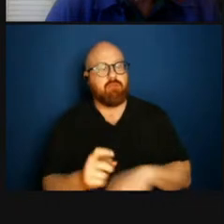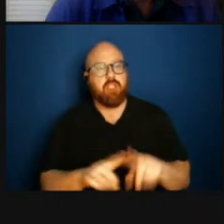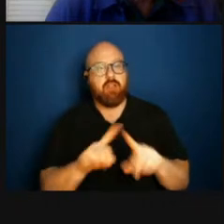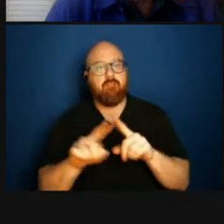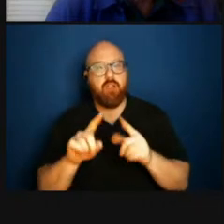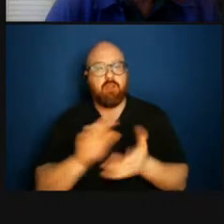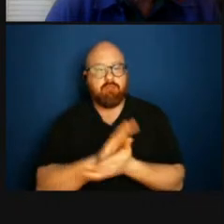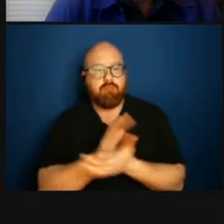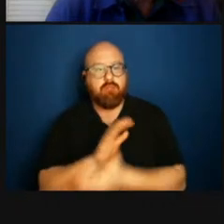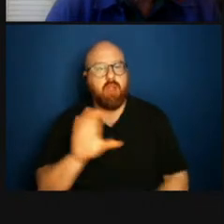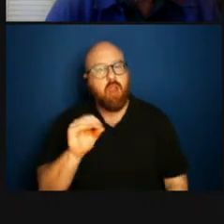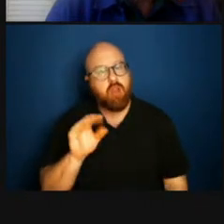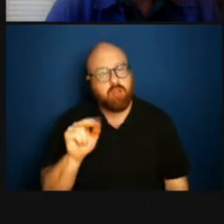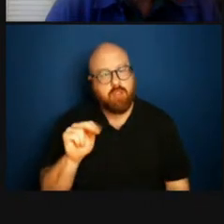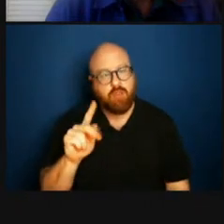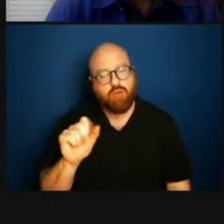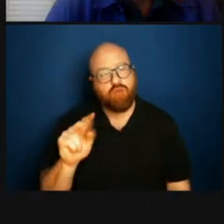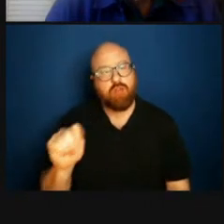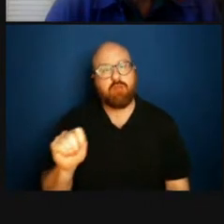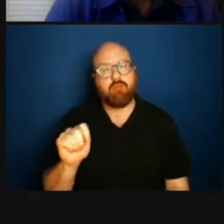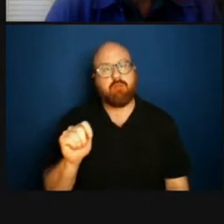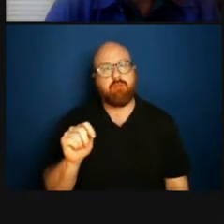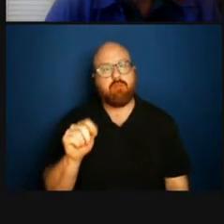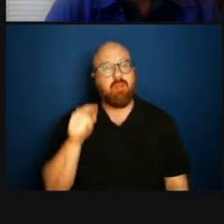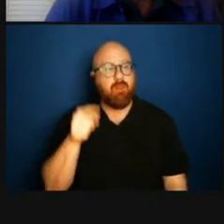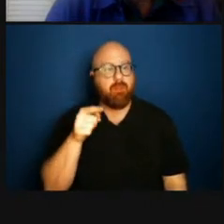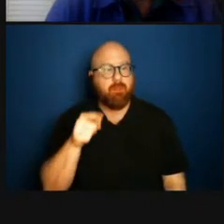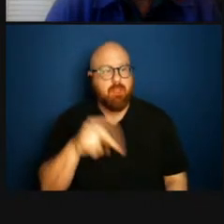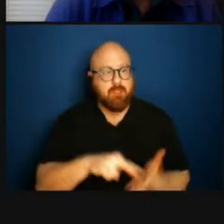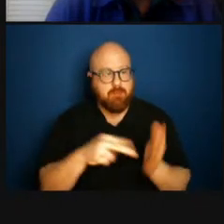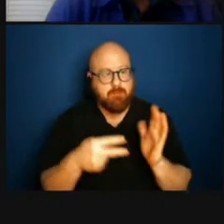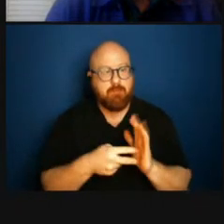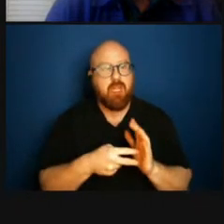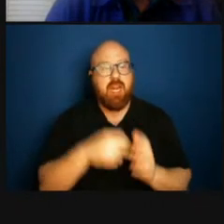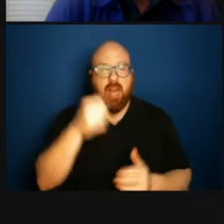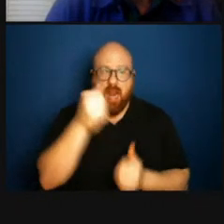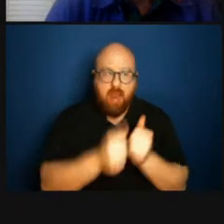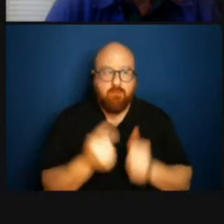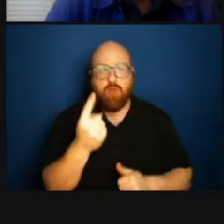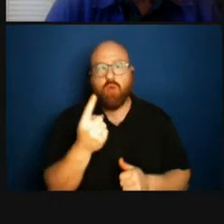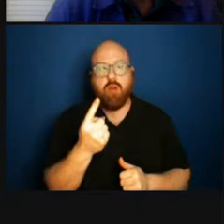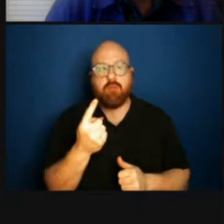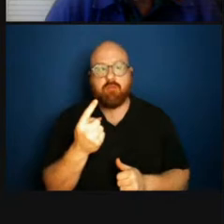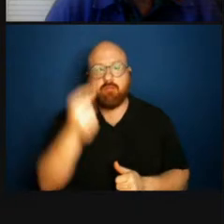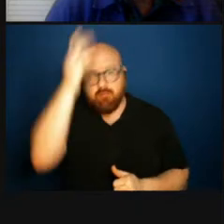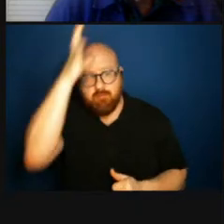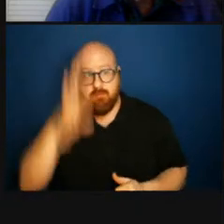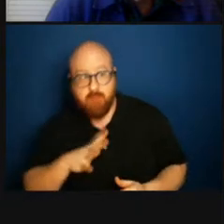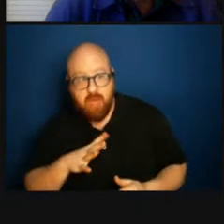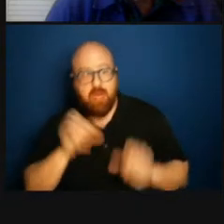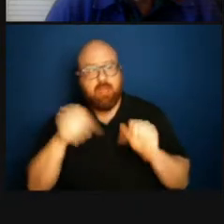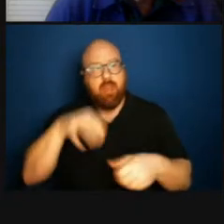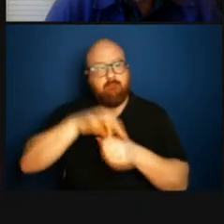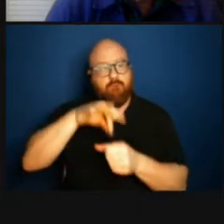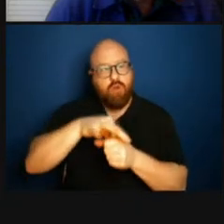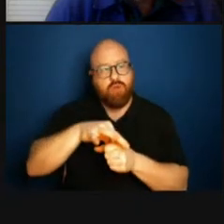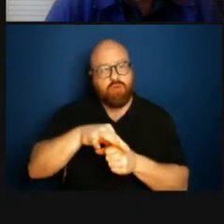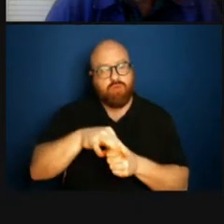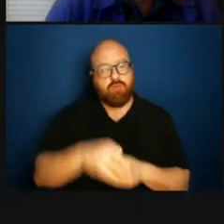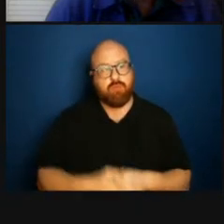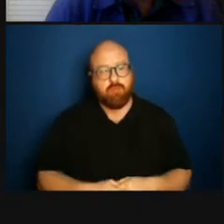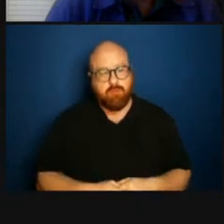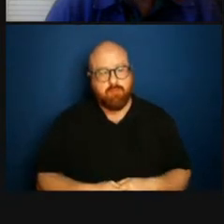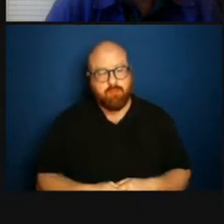citizenship to all Americans and the 15th granting the right to vote to all males, Maryland did not